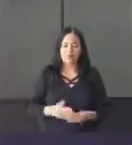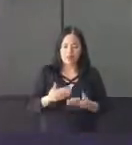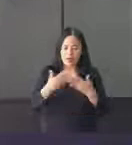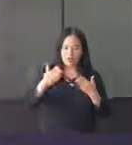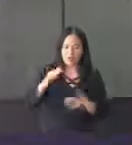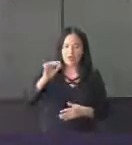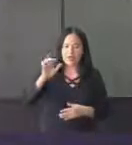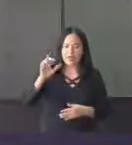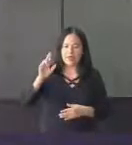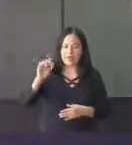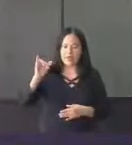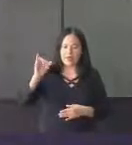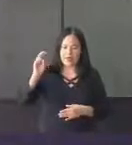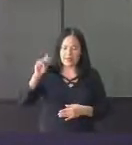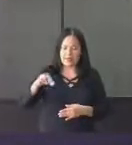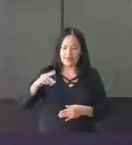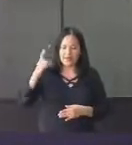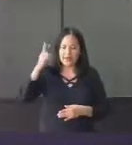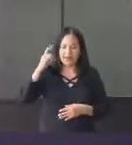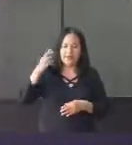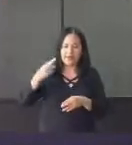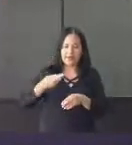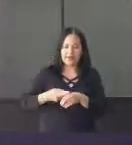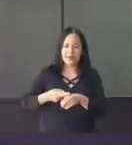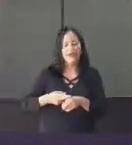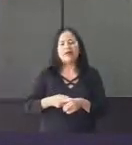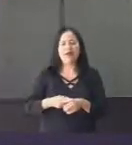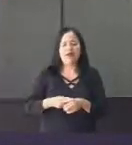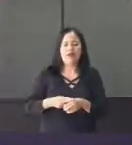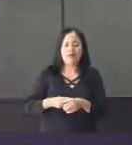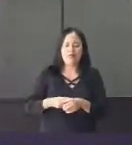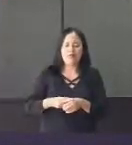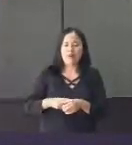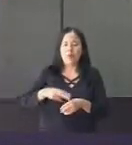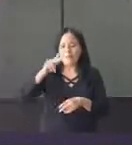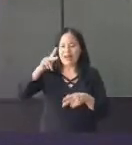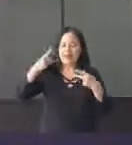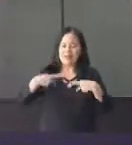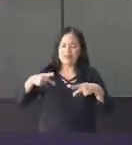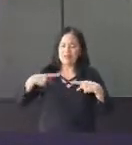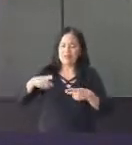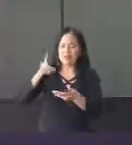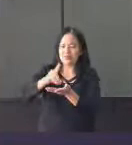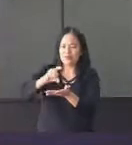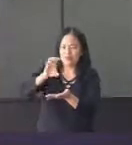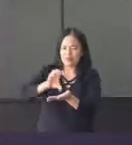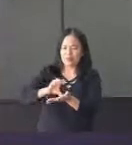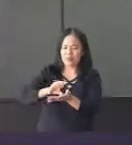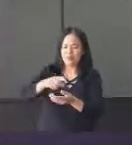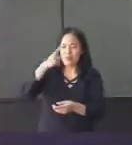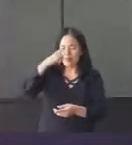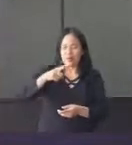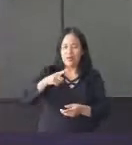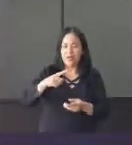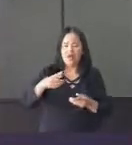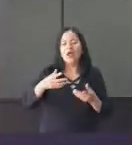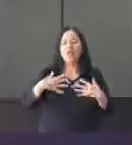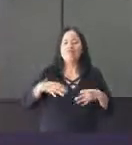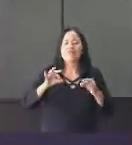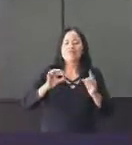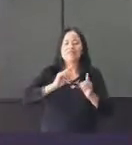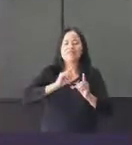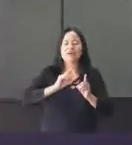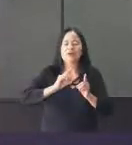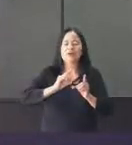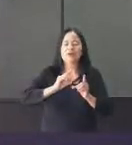floor to Erin Bromakim. She is the Director of Olympic and Paralympic Development of the Office of International